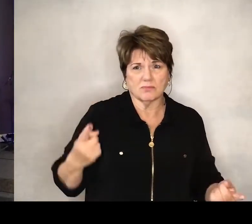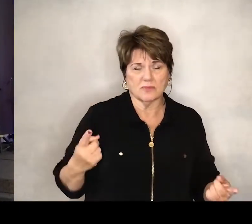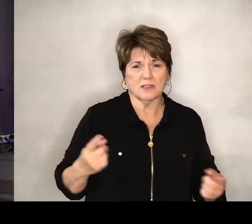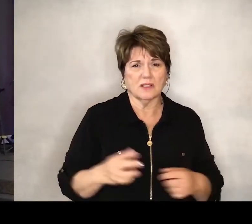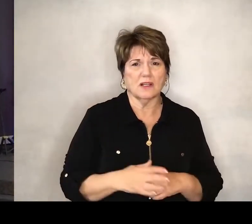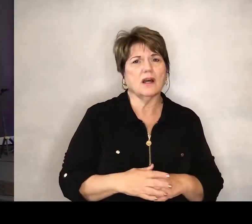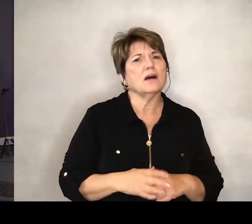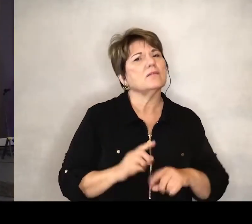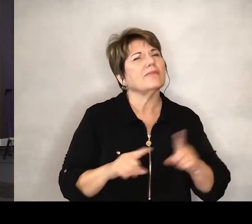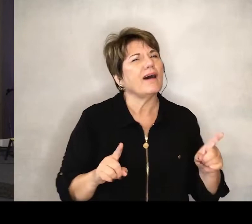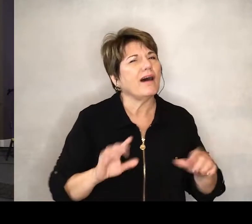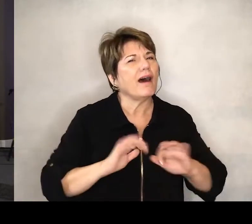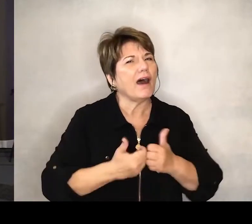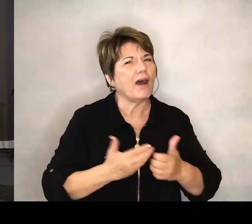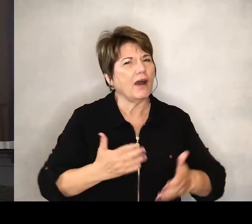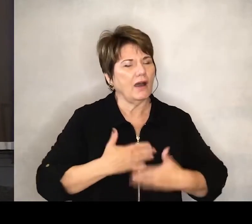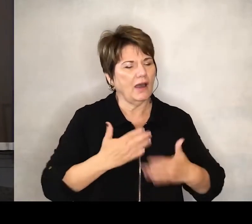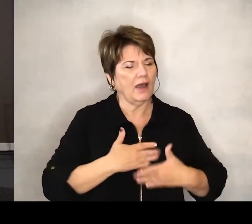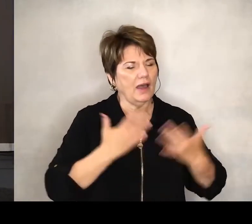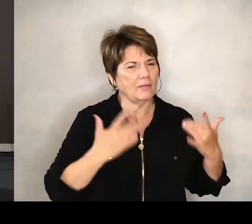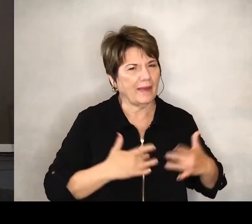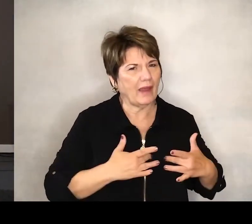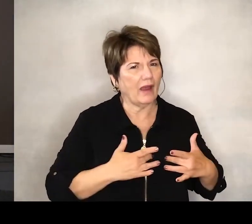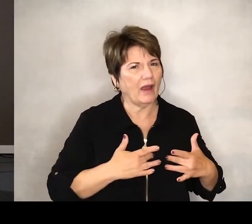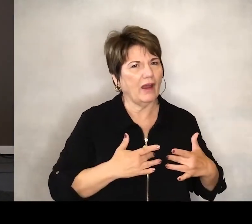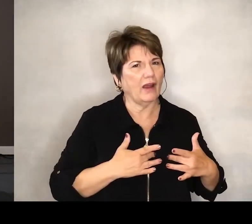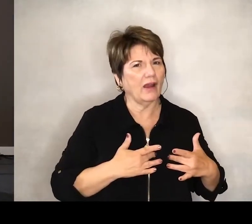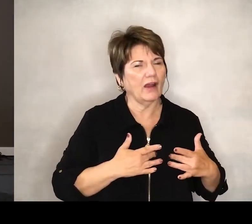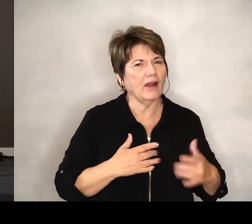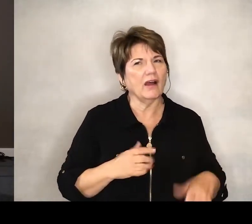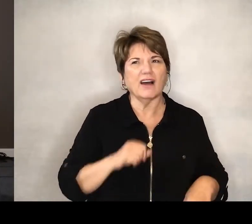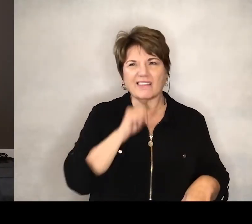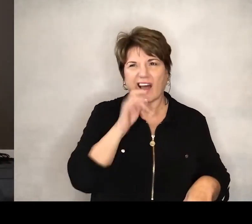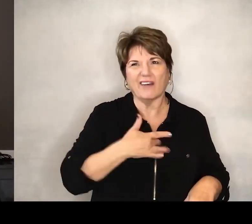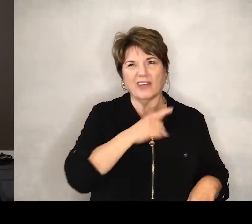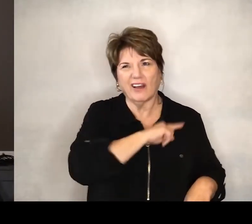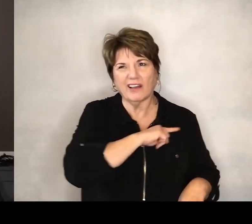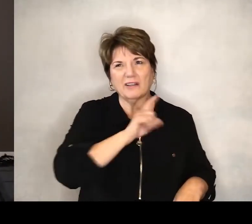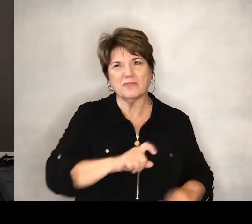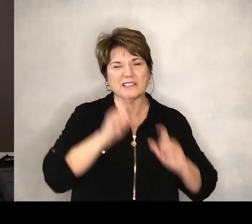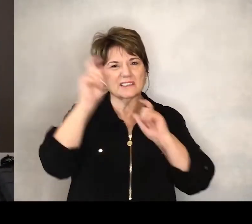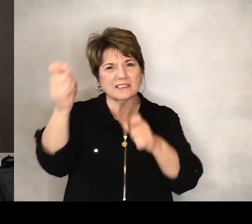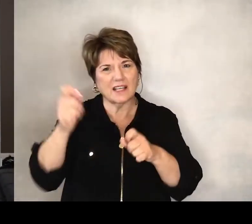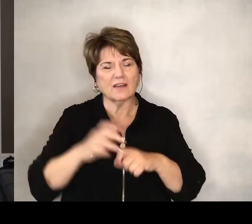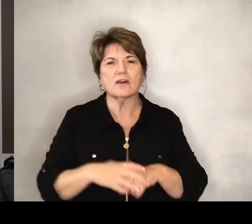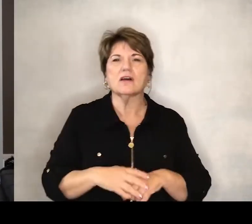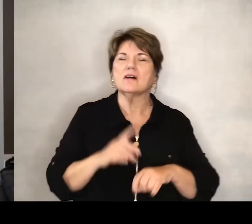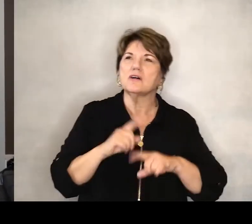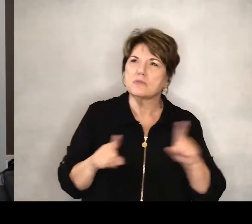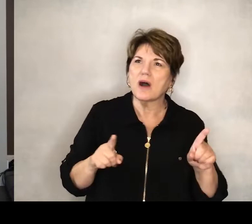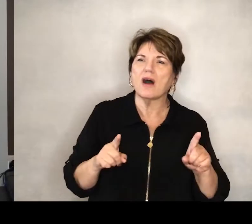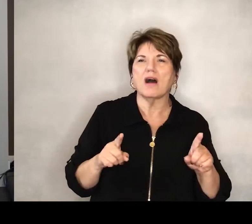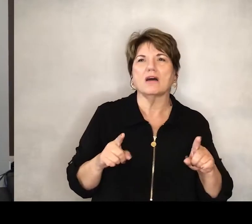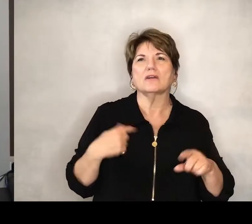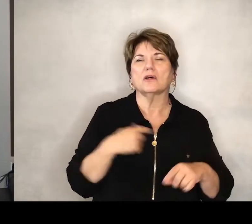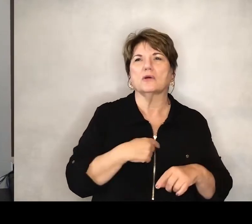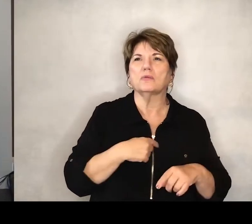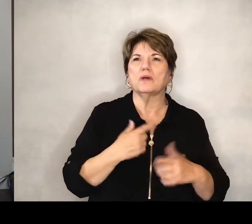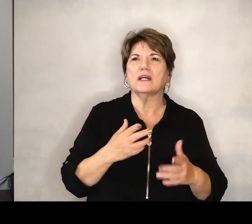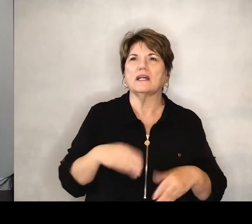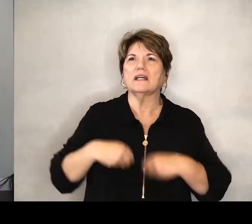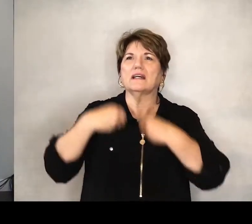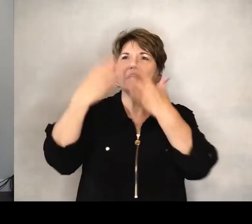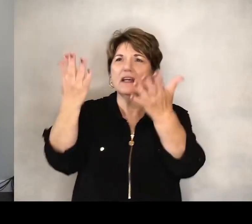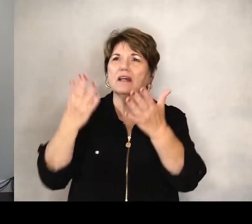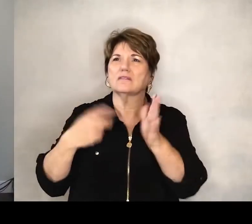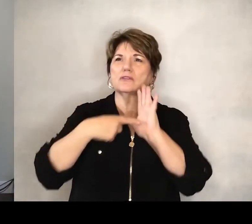not begrudgingly, not as a chore, not as a rote thing, but something that we do to help to